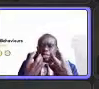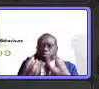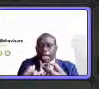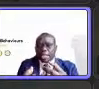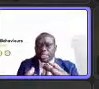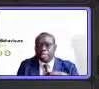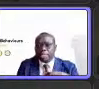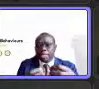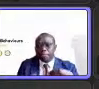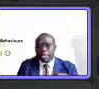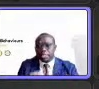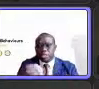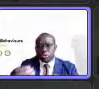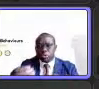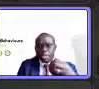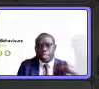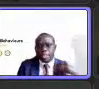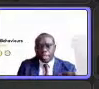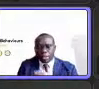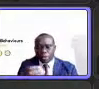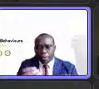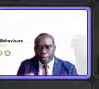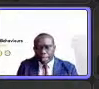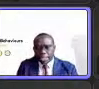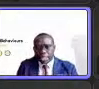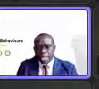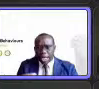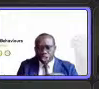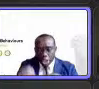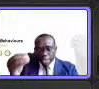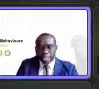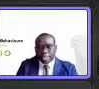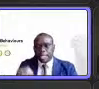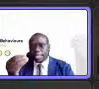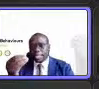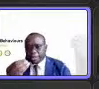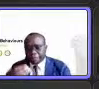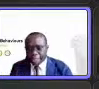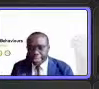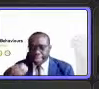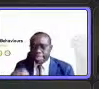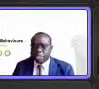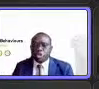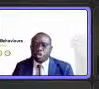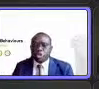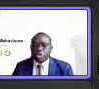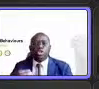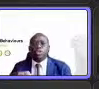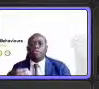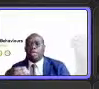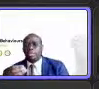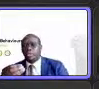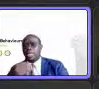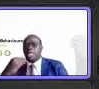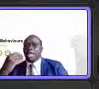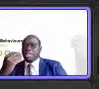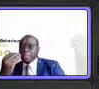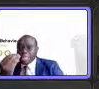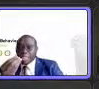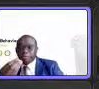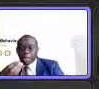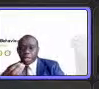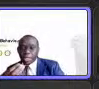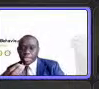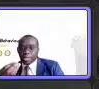and sufficient mechanism in place to really collaborate and change the face and the situation of the African continent,